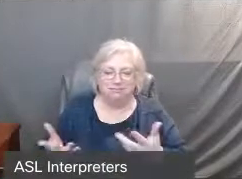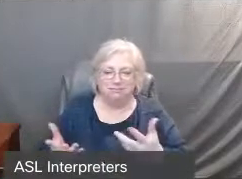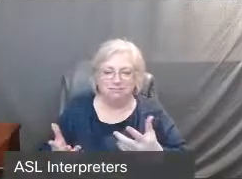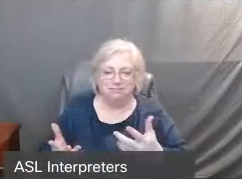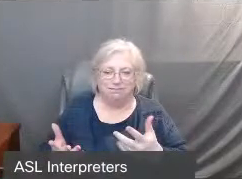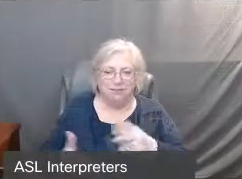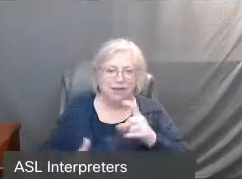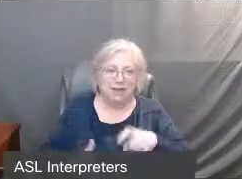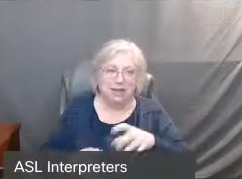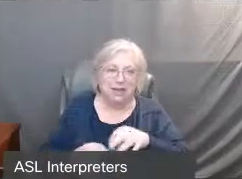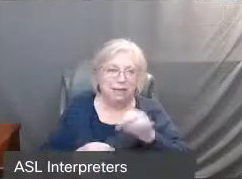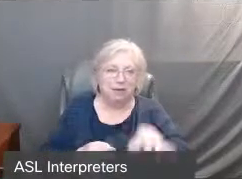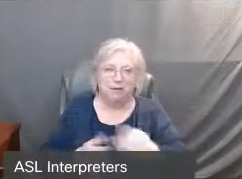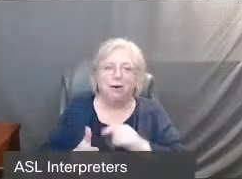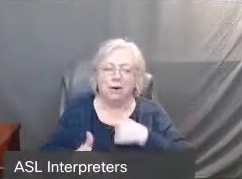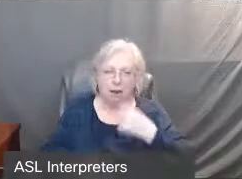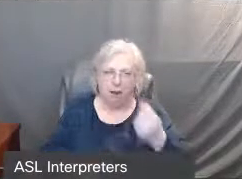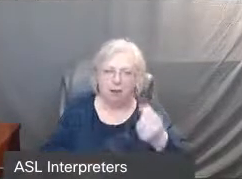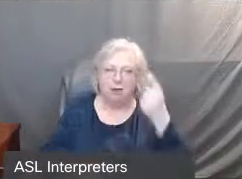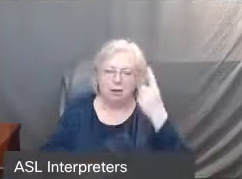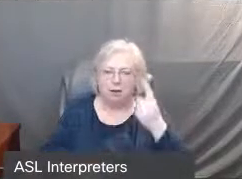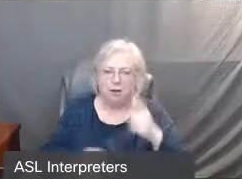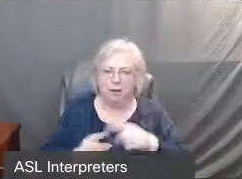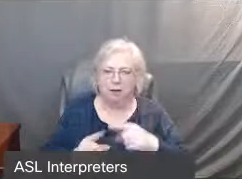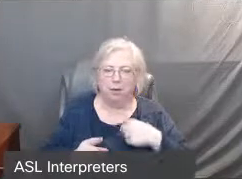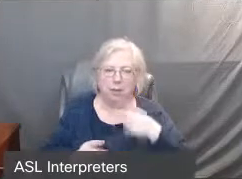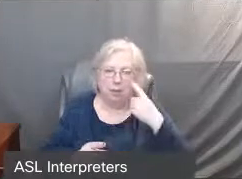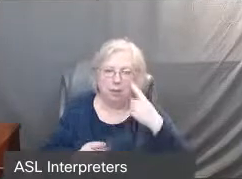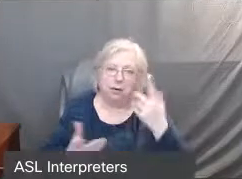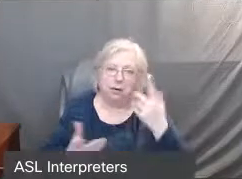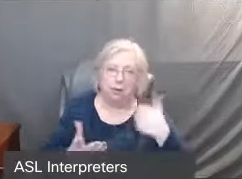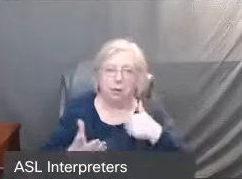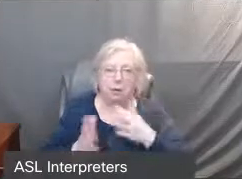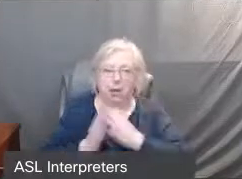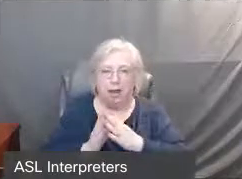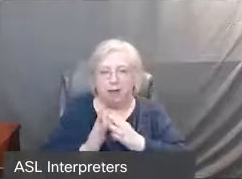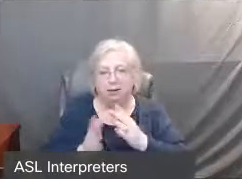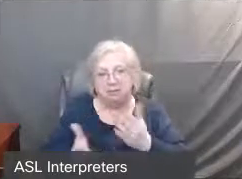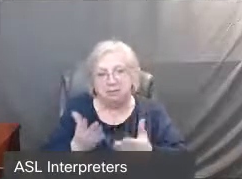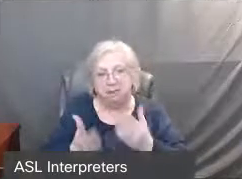needs to be deferred, we understand, but we just thought we would come and talk to you guys first.